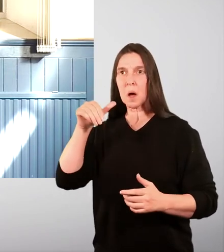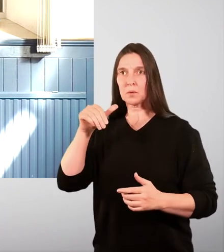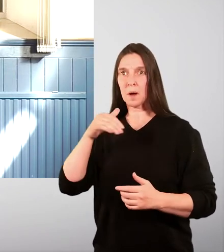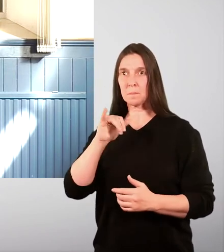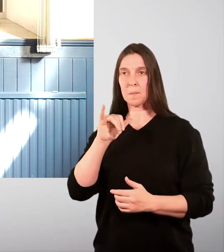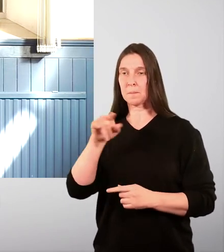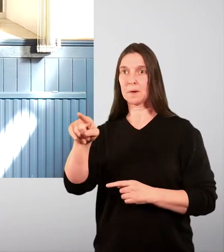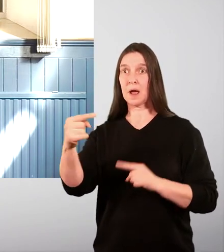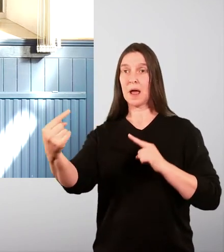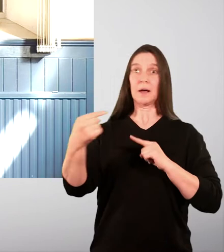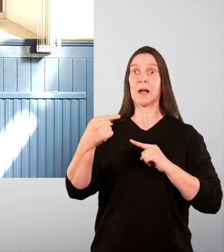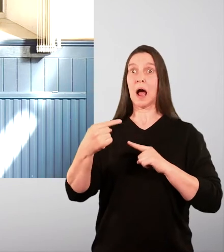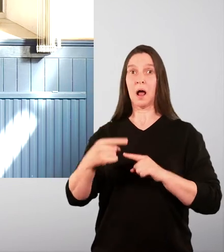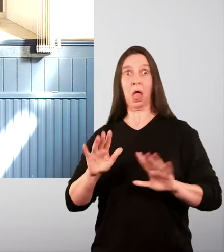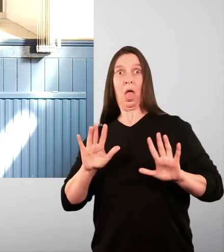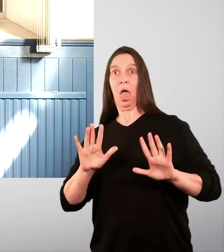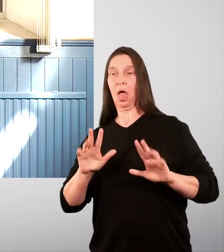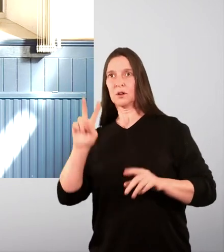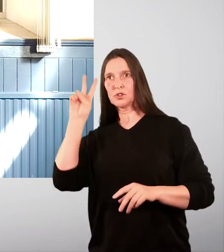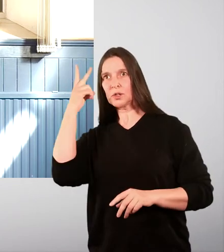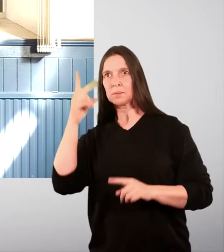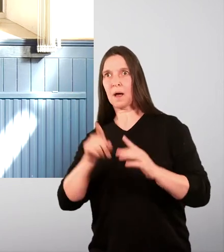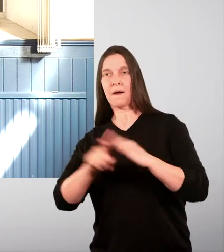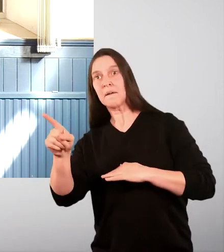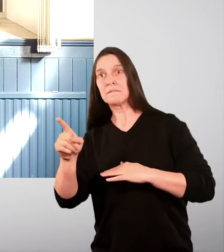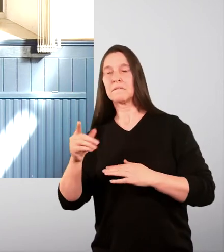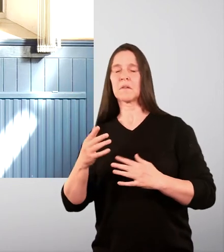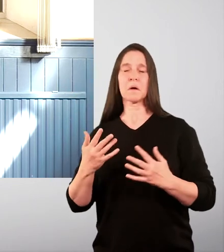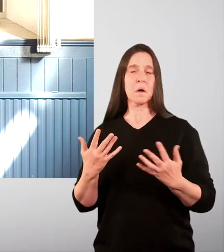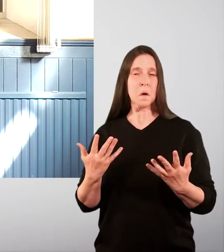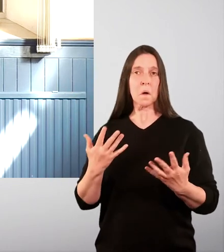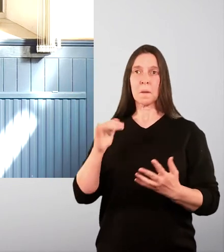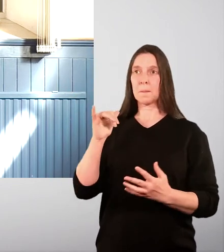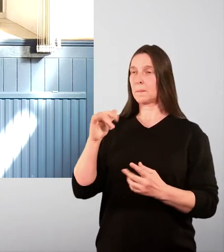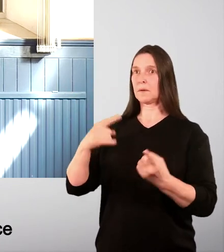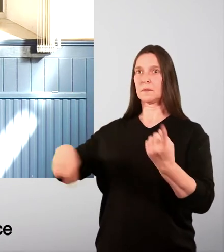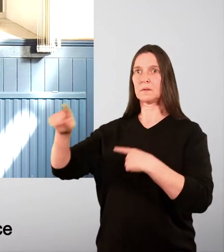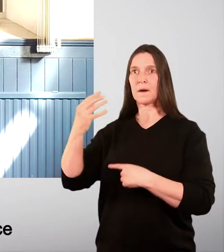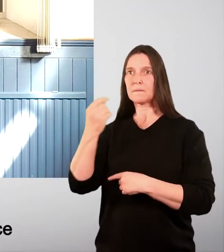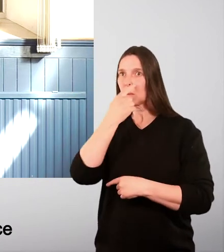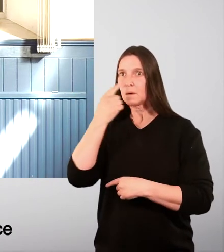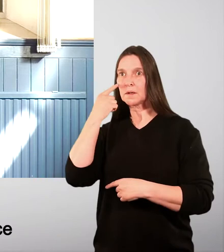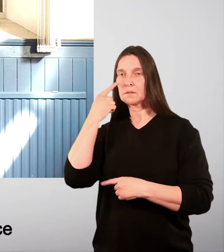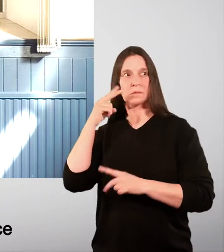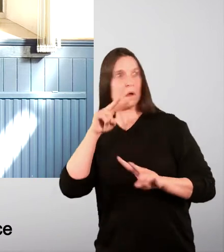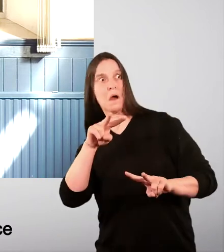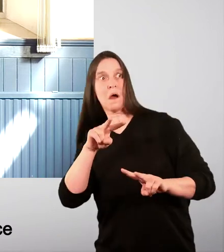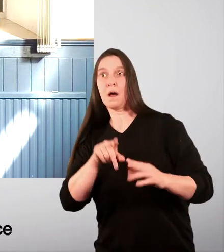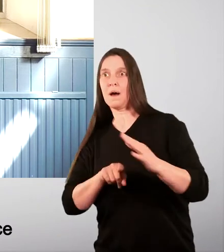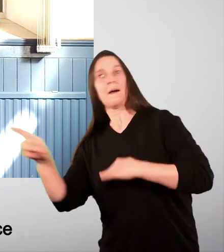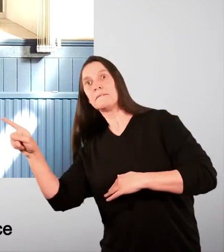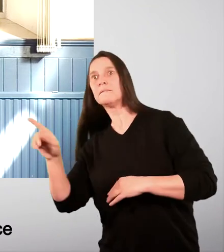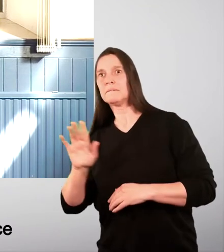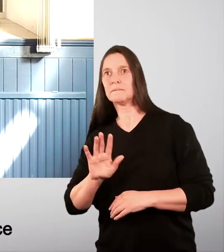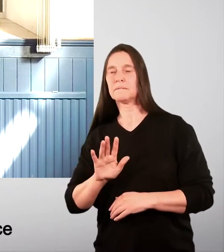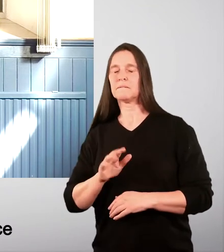easily. But the little dog, because of the ferocity of his bark, scares the big dog and he thinks twice about it. And that's what you have to do,